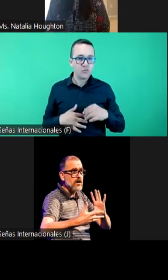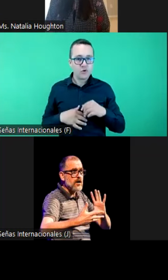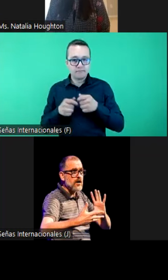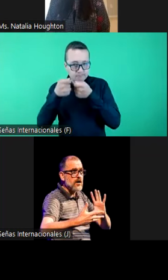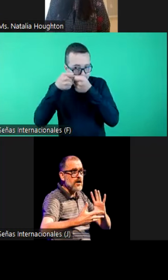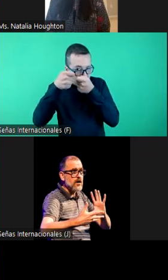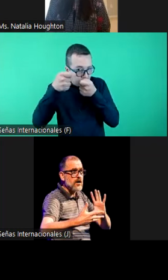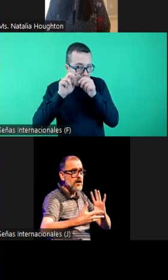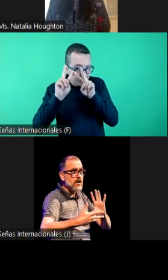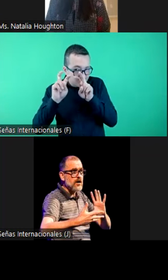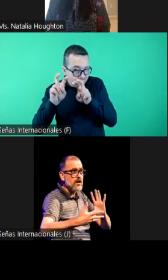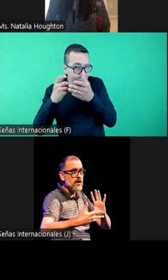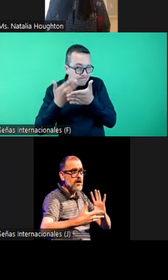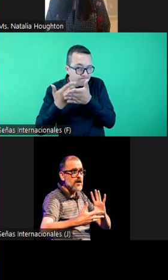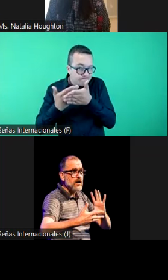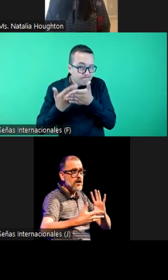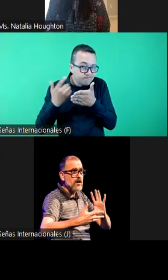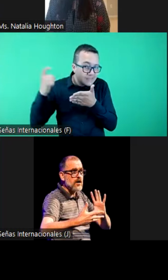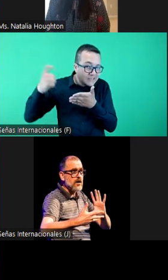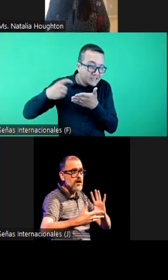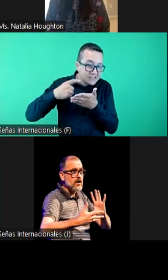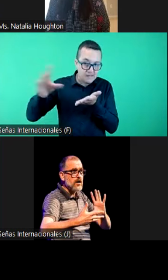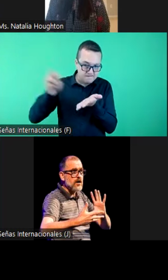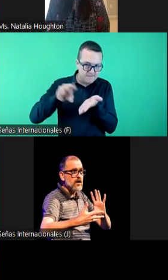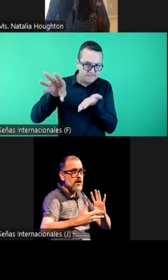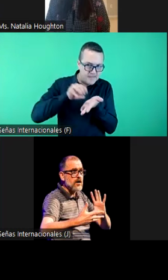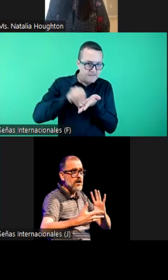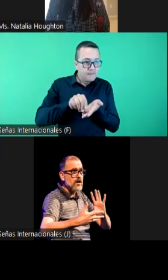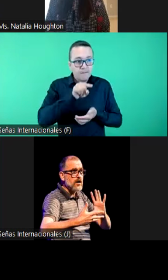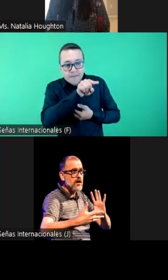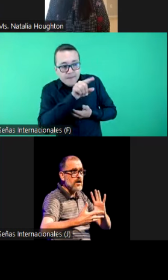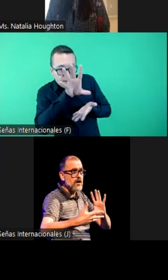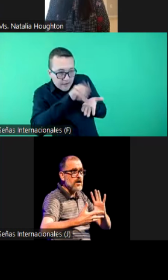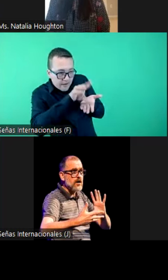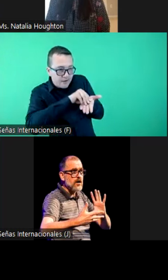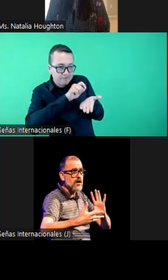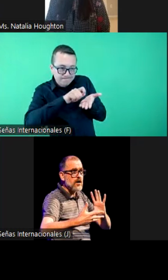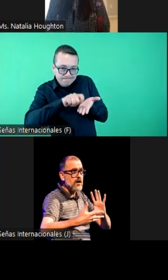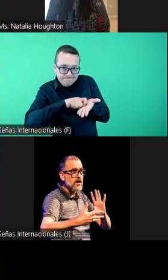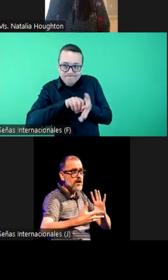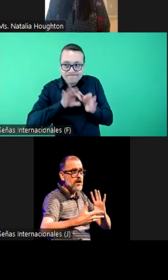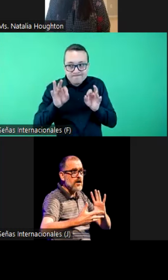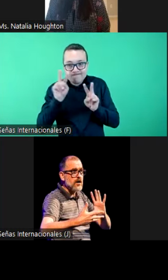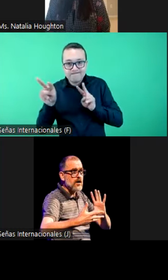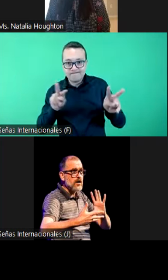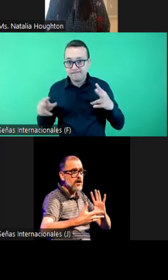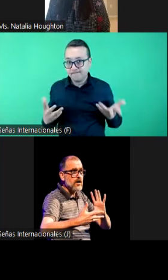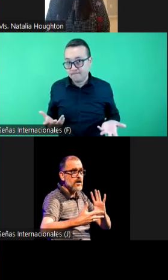by showing a greater capacity to measure the needs and